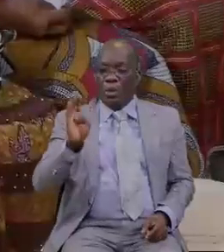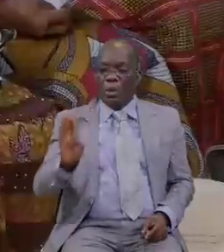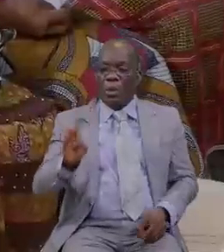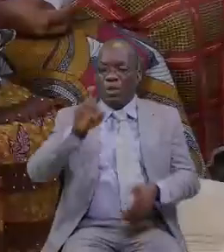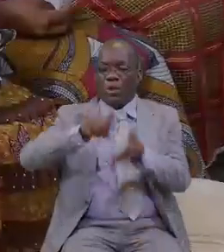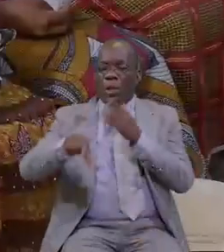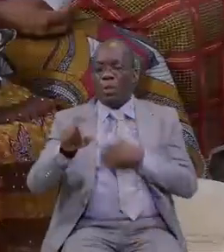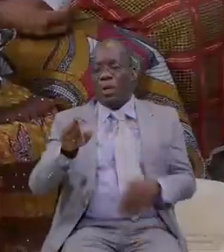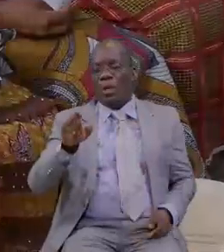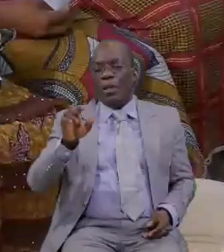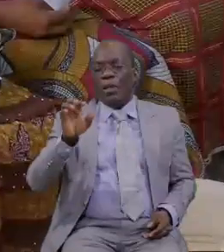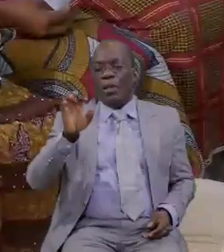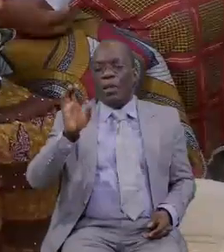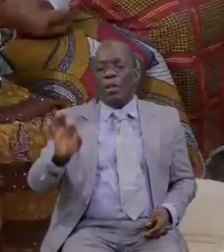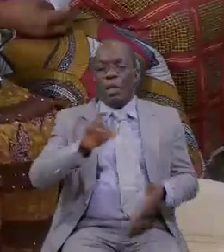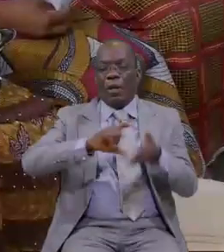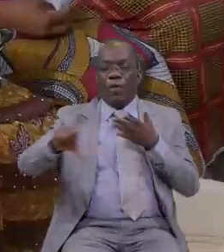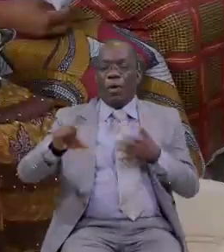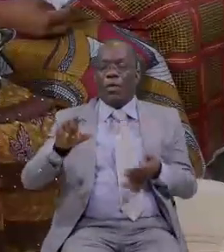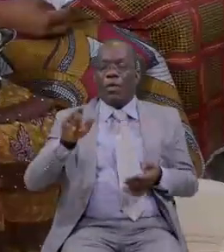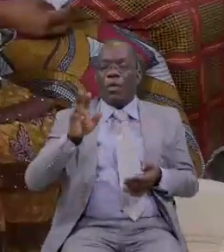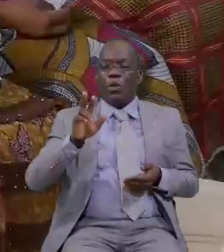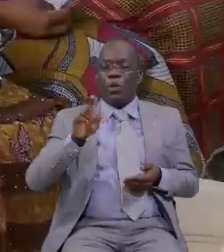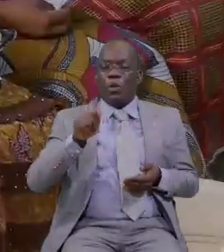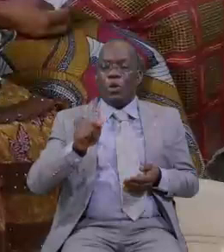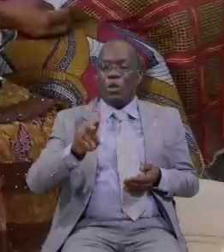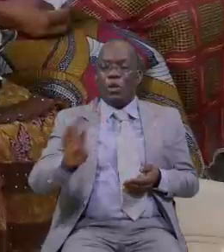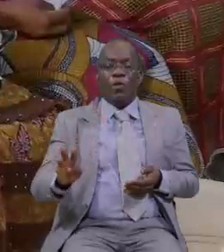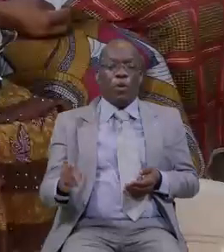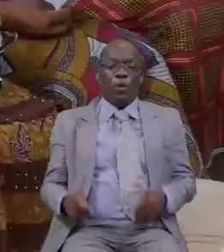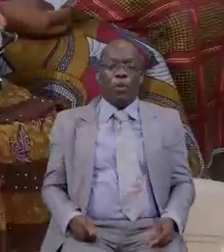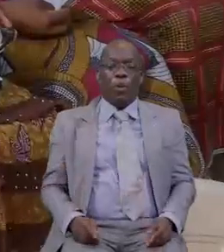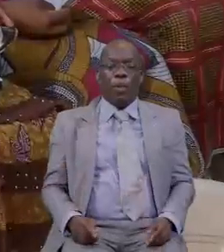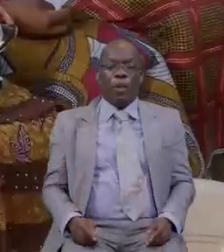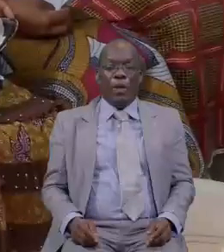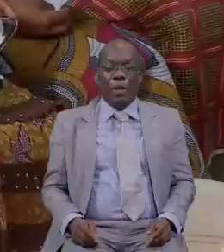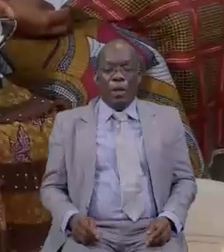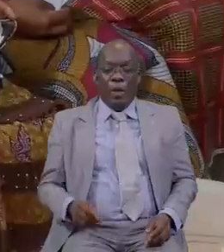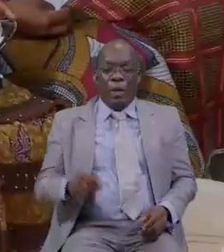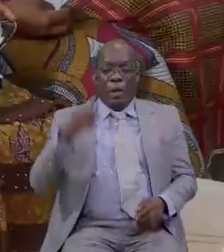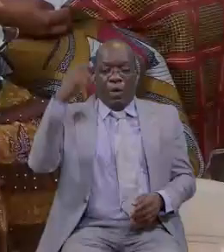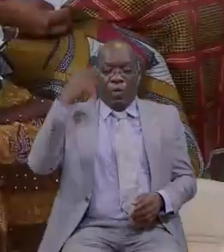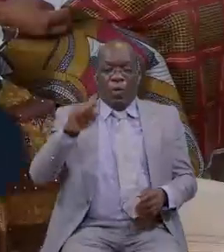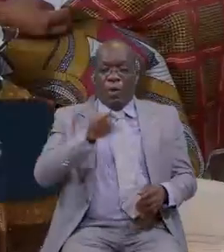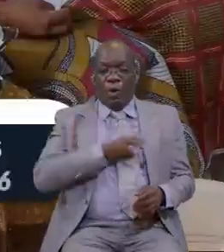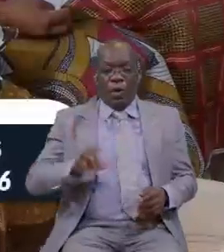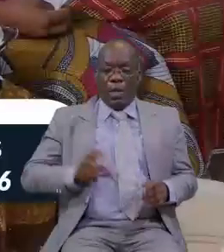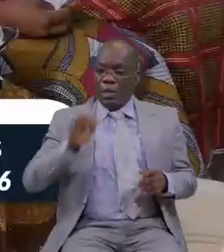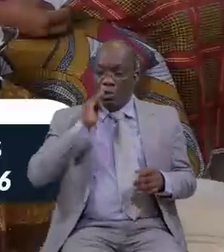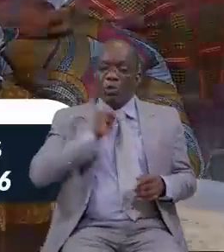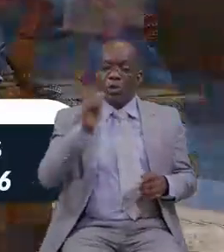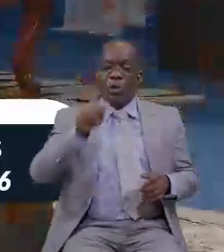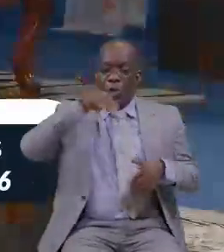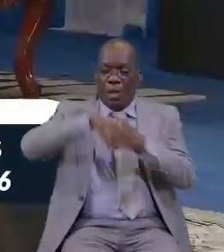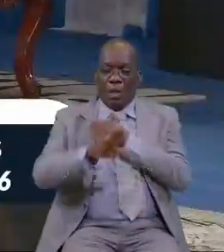verse 24. Look at this. For Christ is not entered into the holy